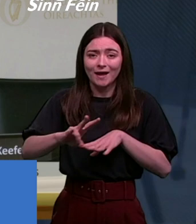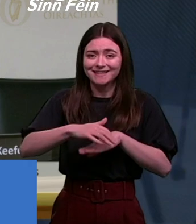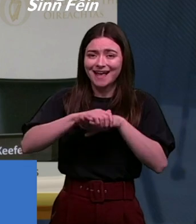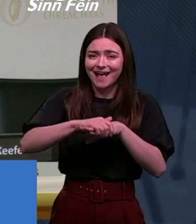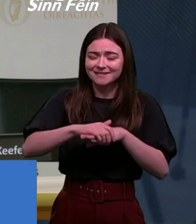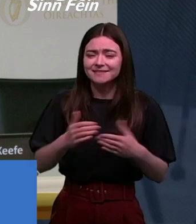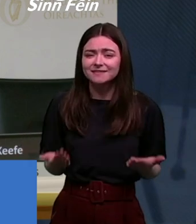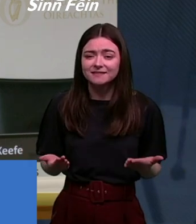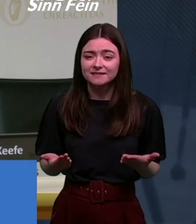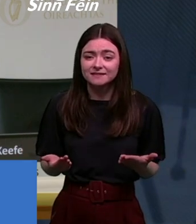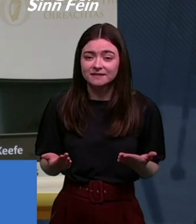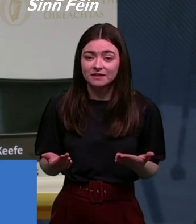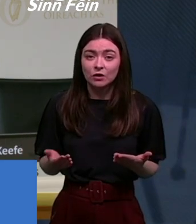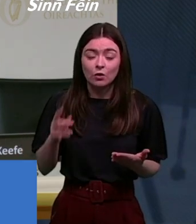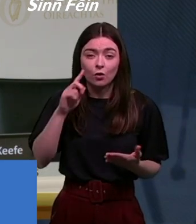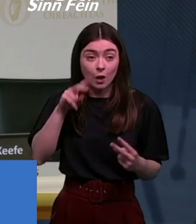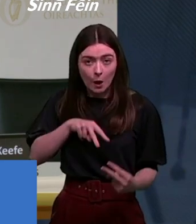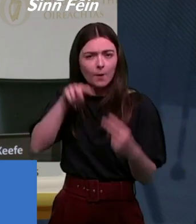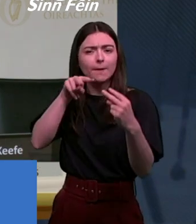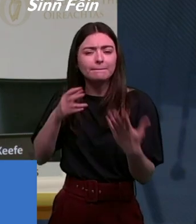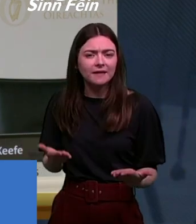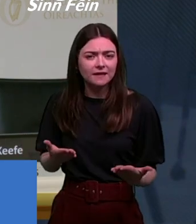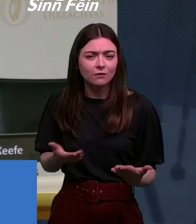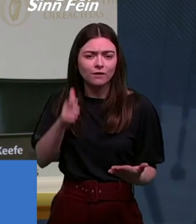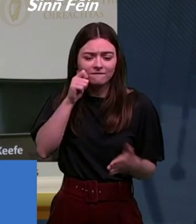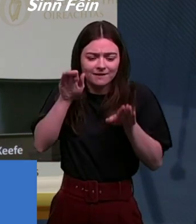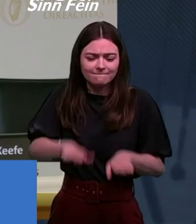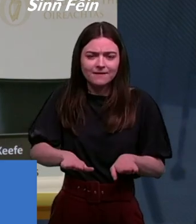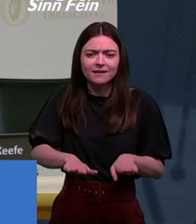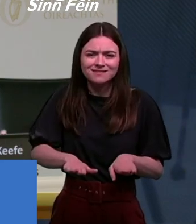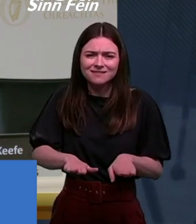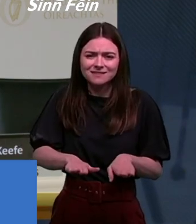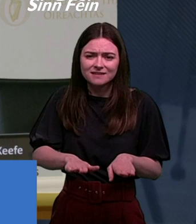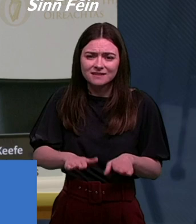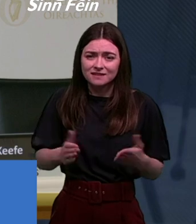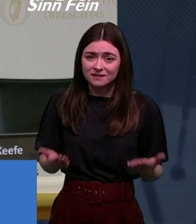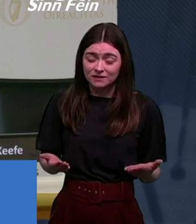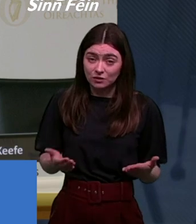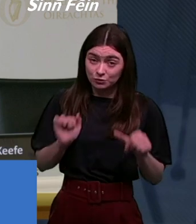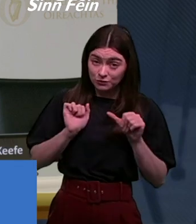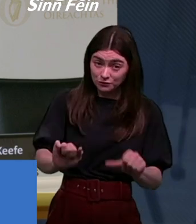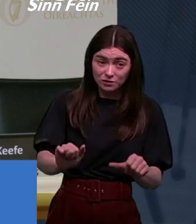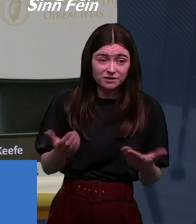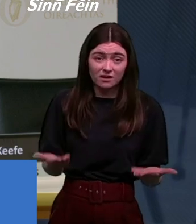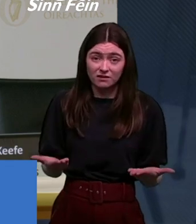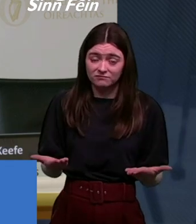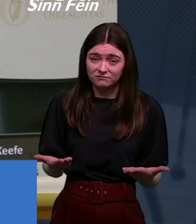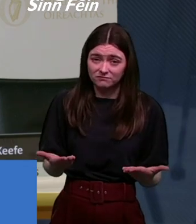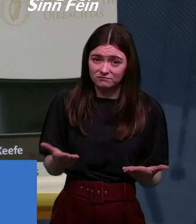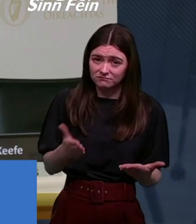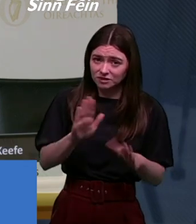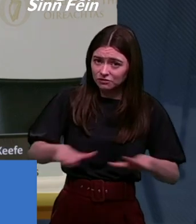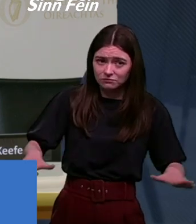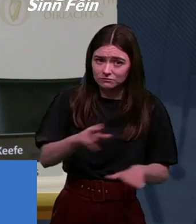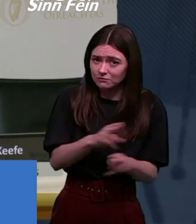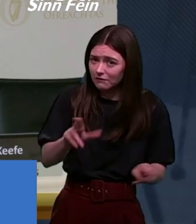quiet hands, look at me, you know, feet flat on the ground, that we also force on neurotypical kids, which